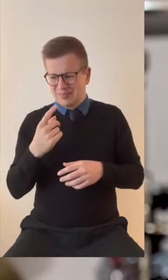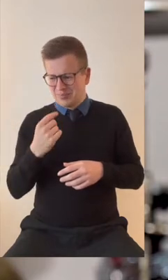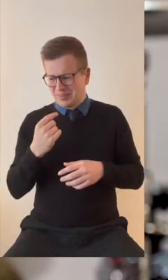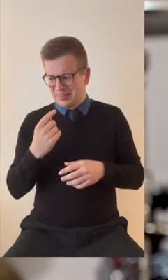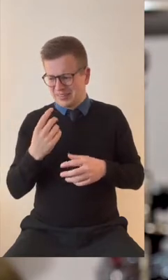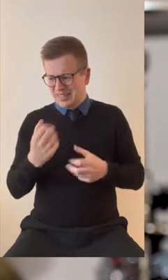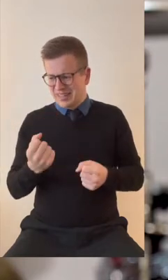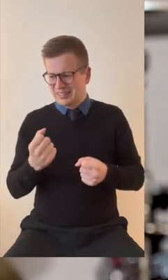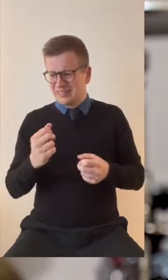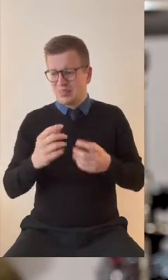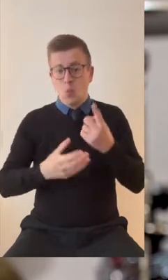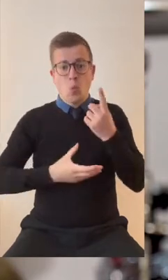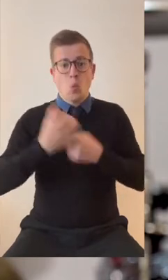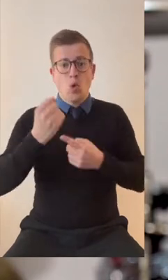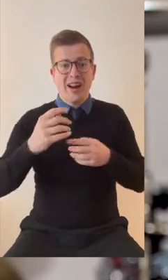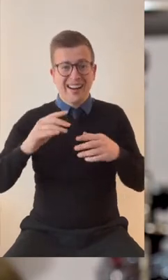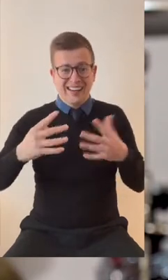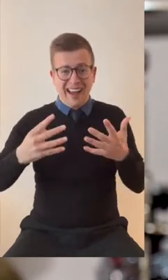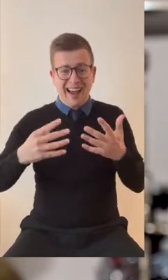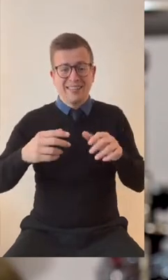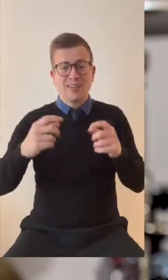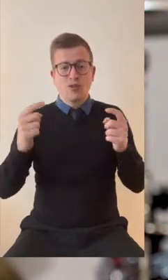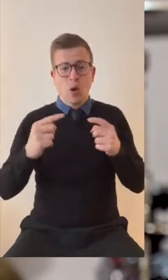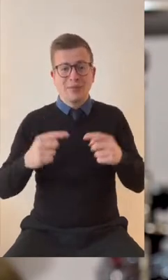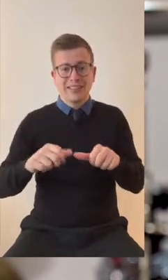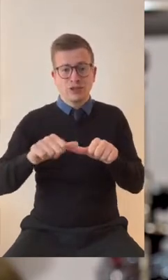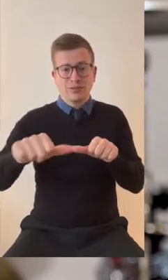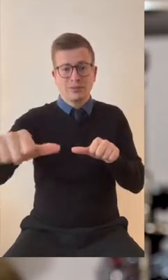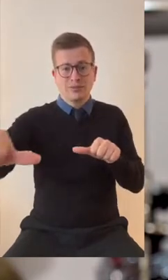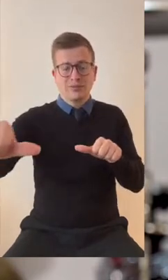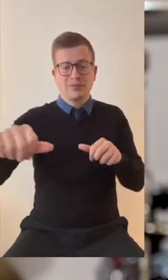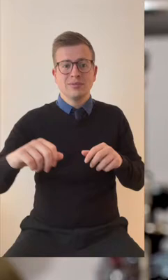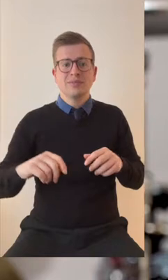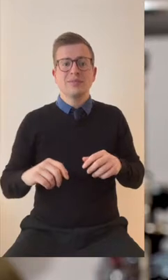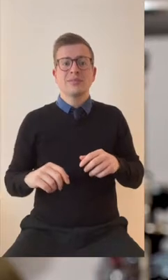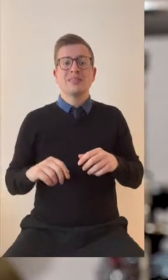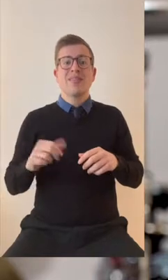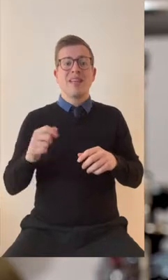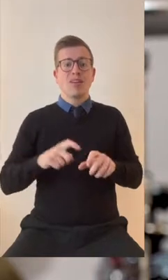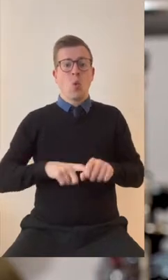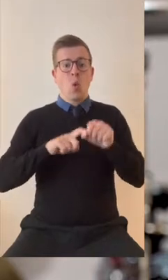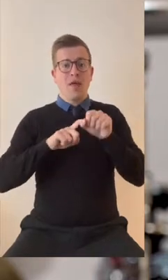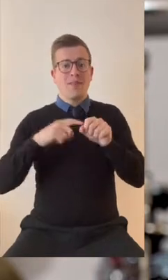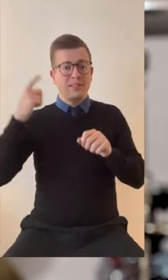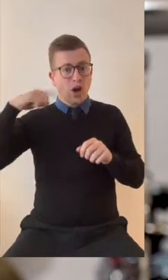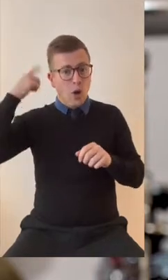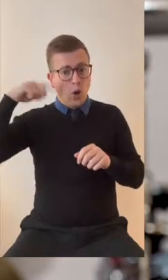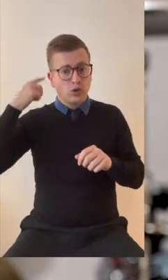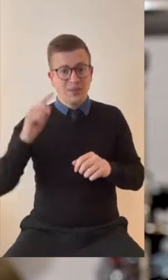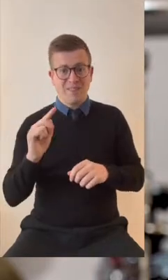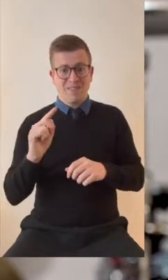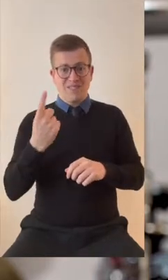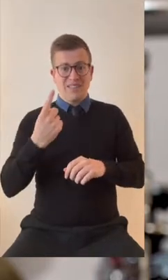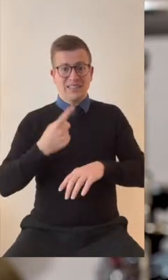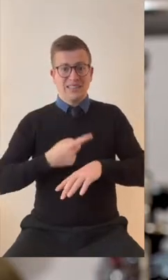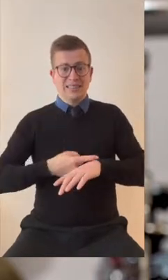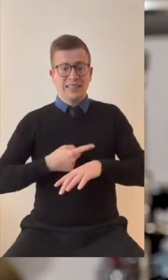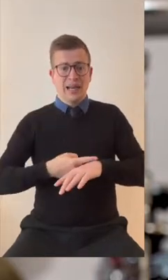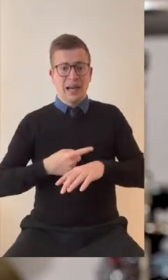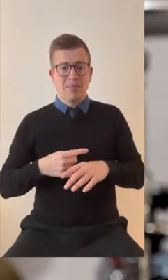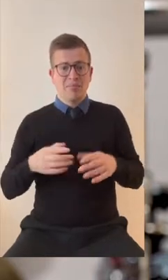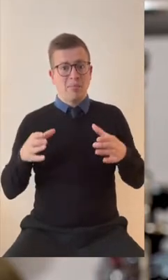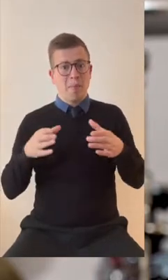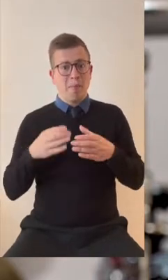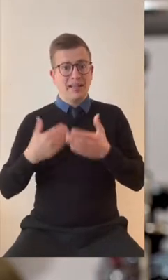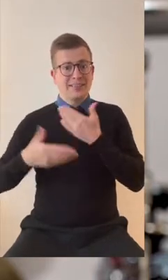won the first nine competitions in a row, and qualified for London first time, I think, in the